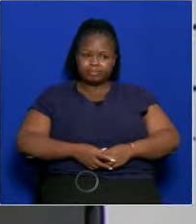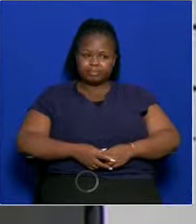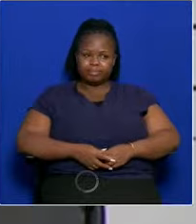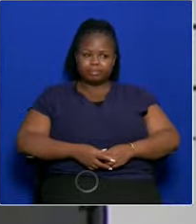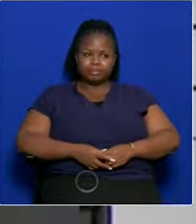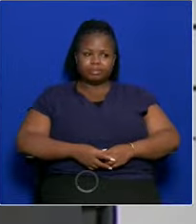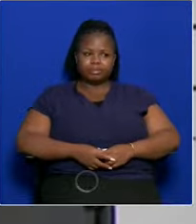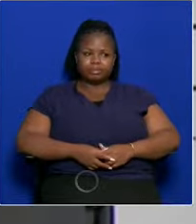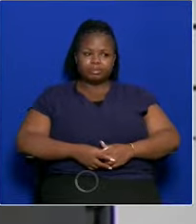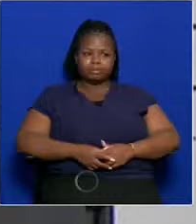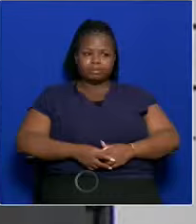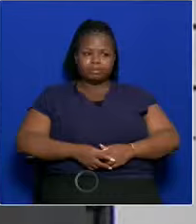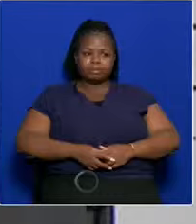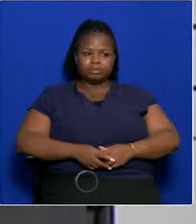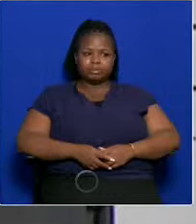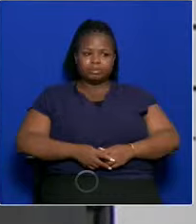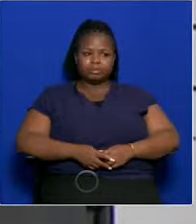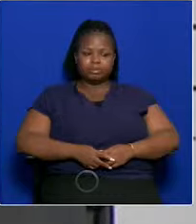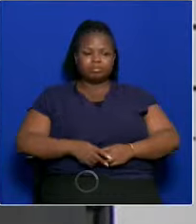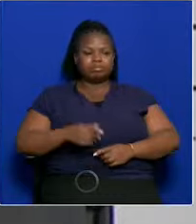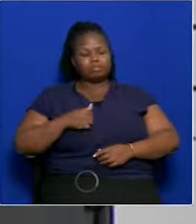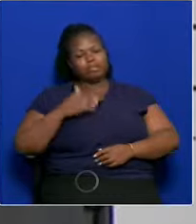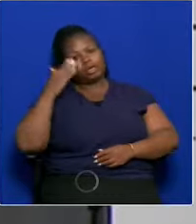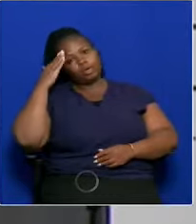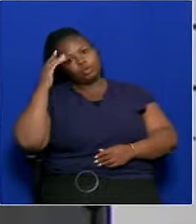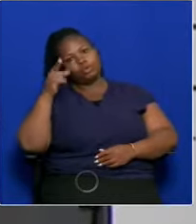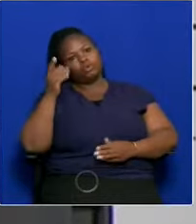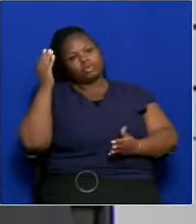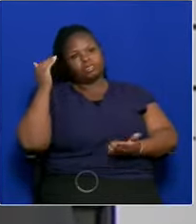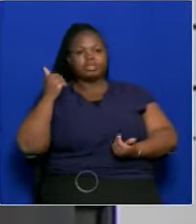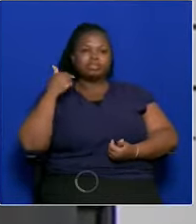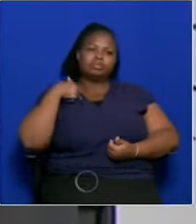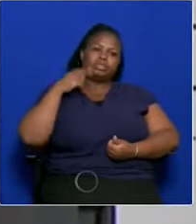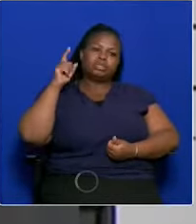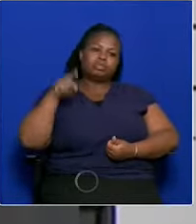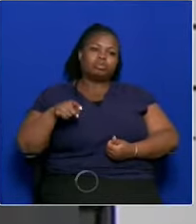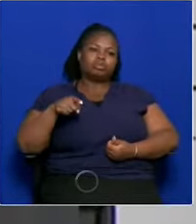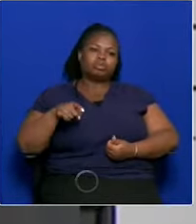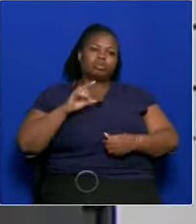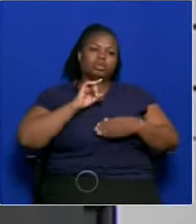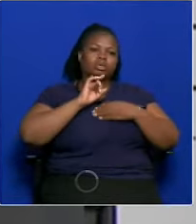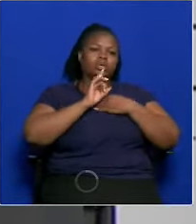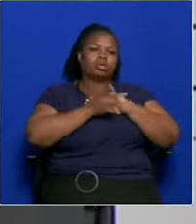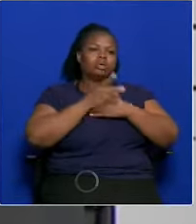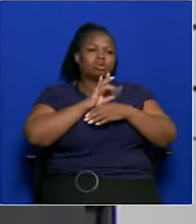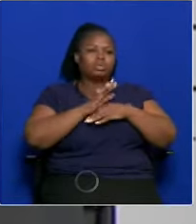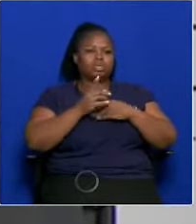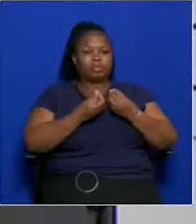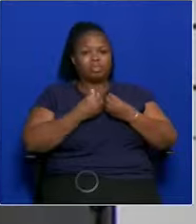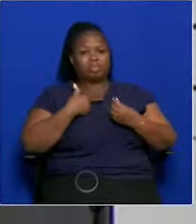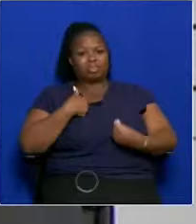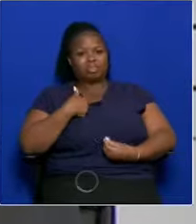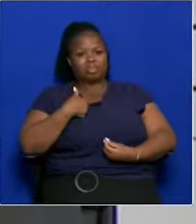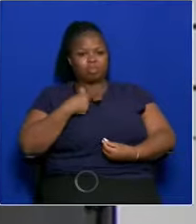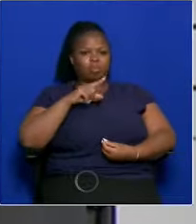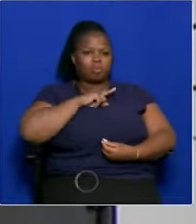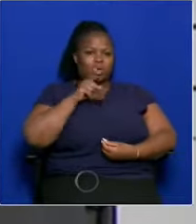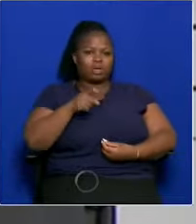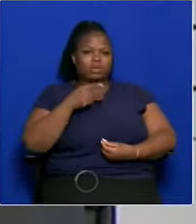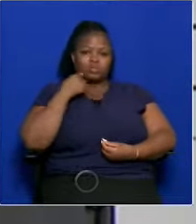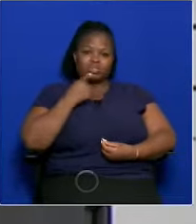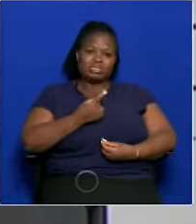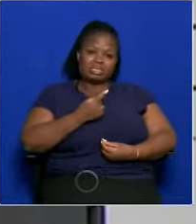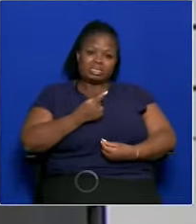So I know the expectation is I was supposed to be consulted because you are saying it's